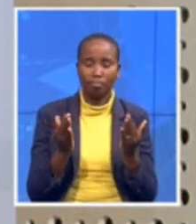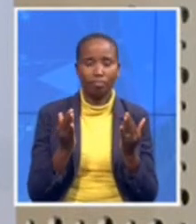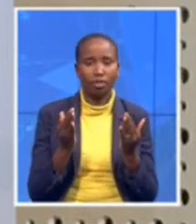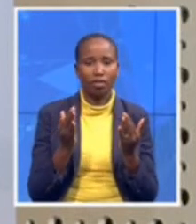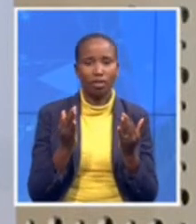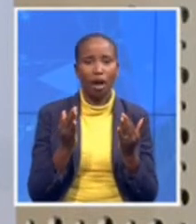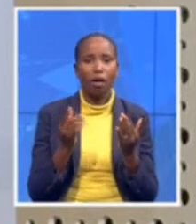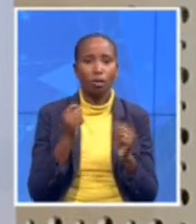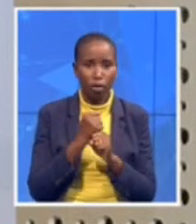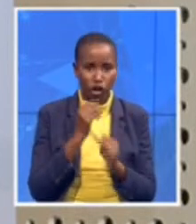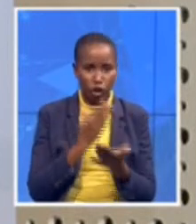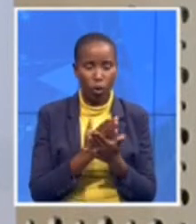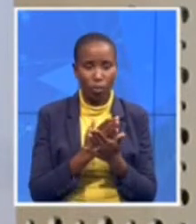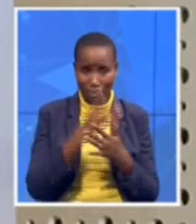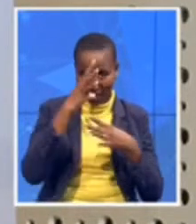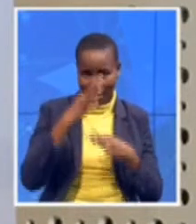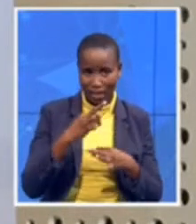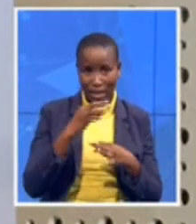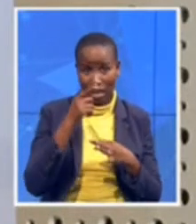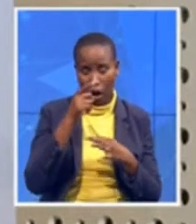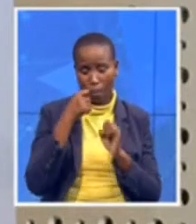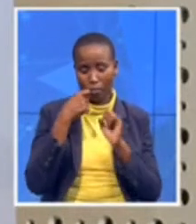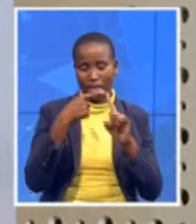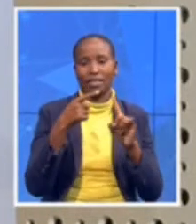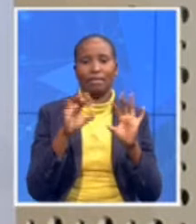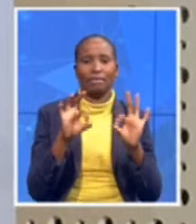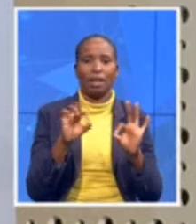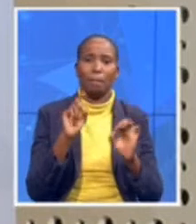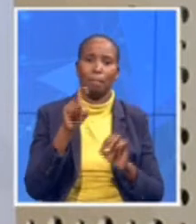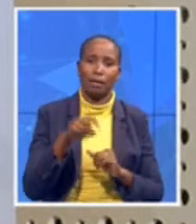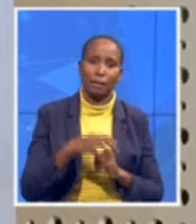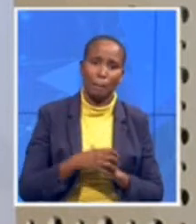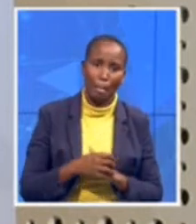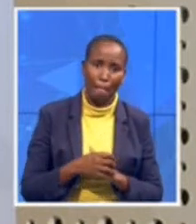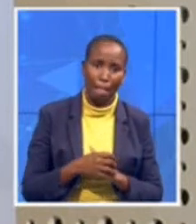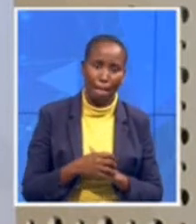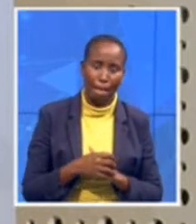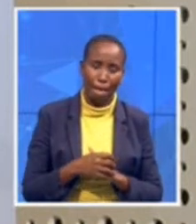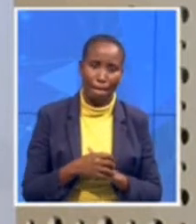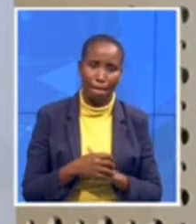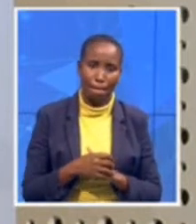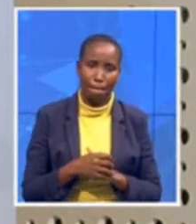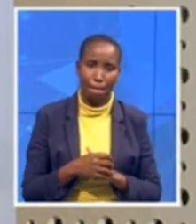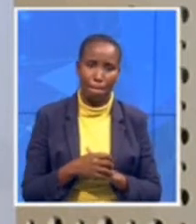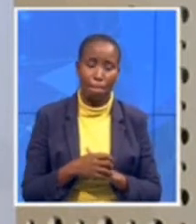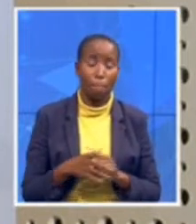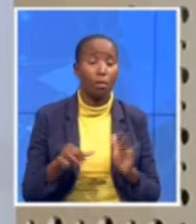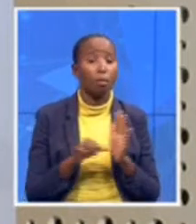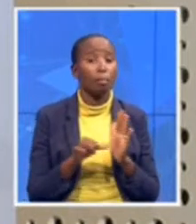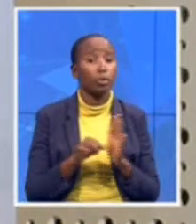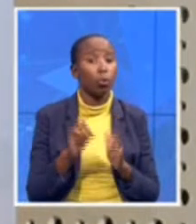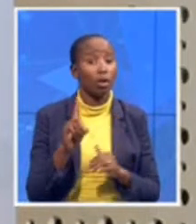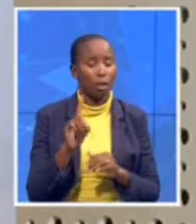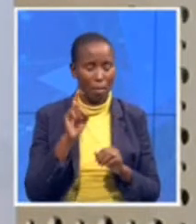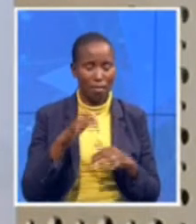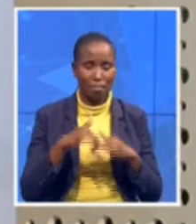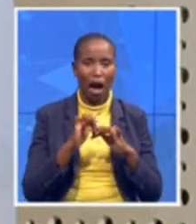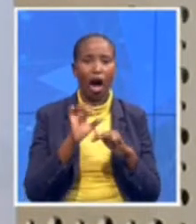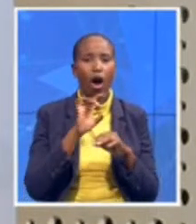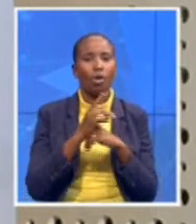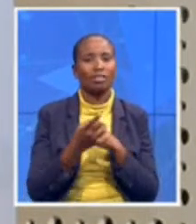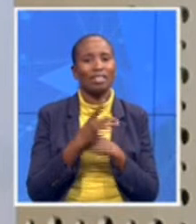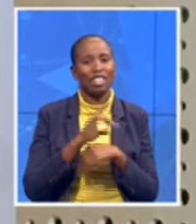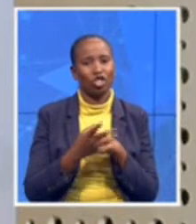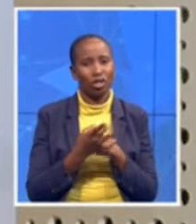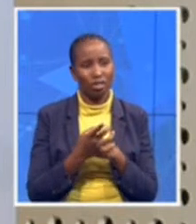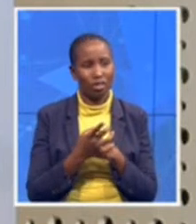objective. The most important part of this is the extensive consultation that we undertook when we craft